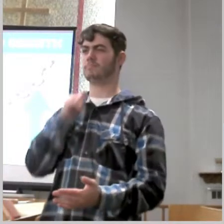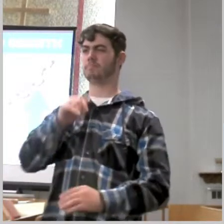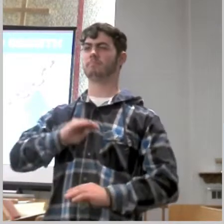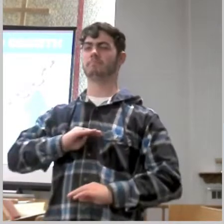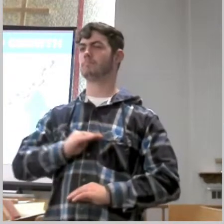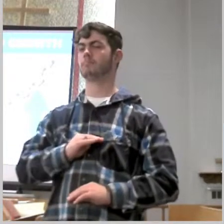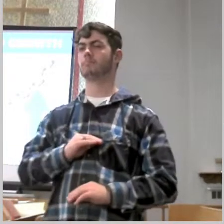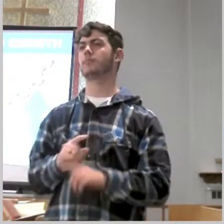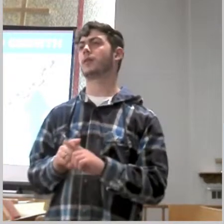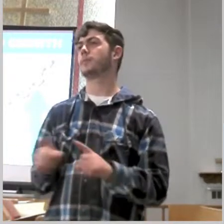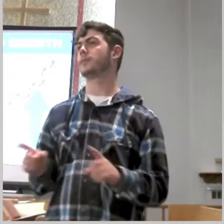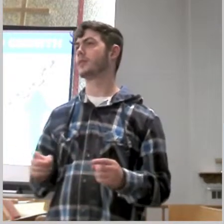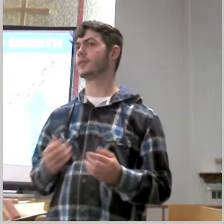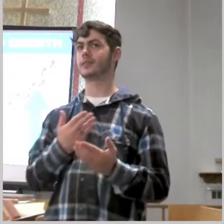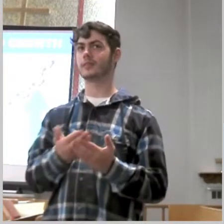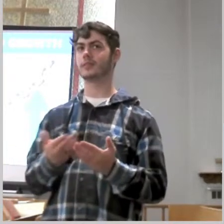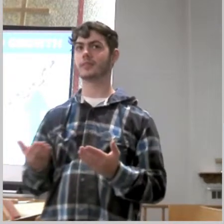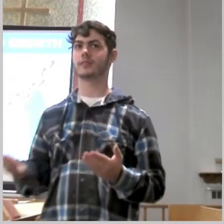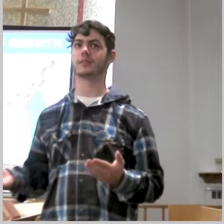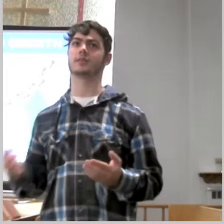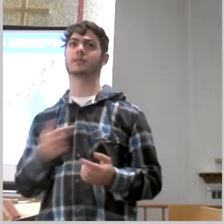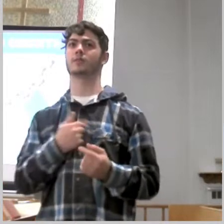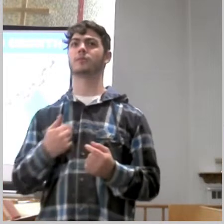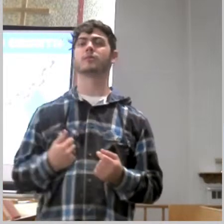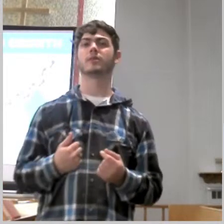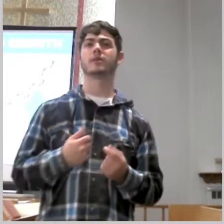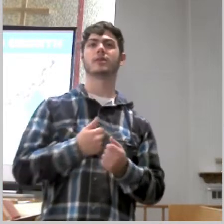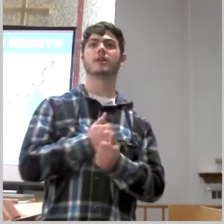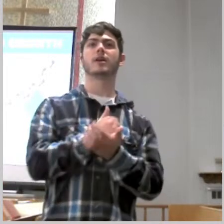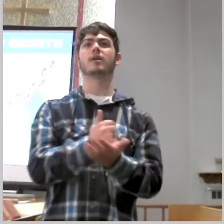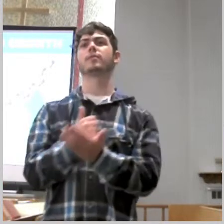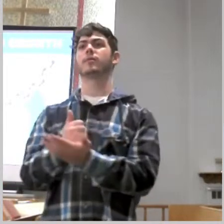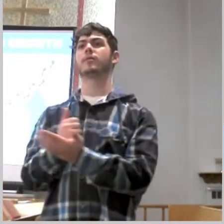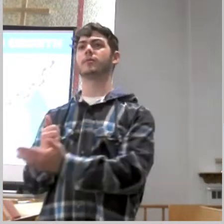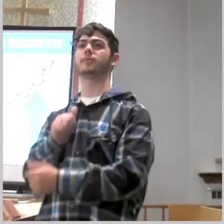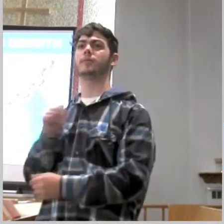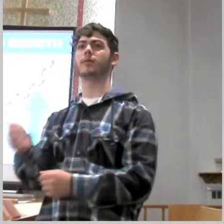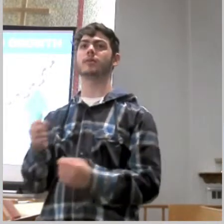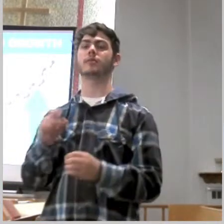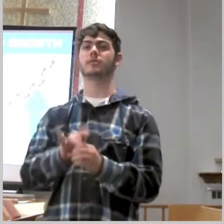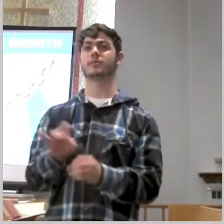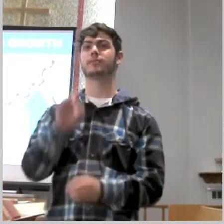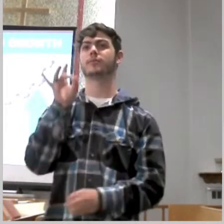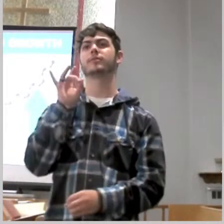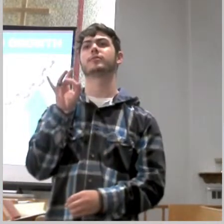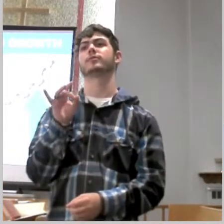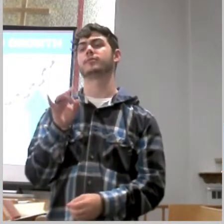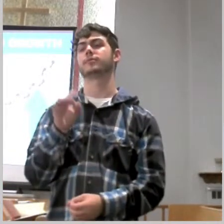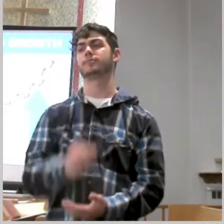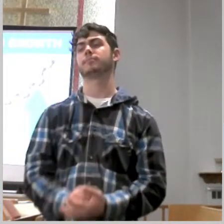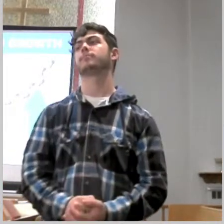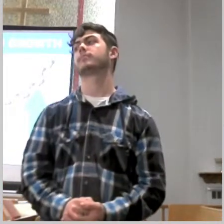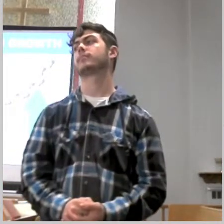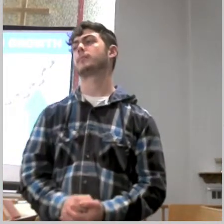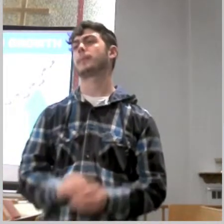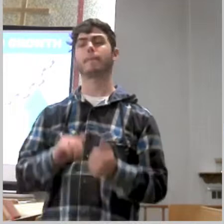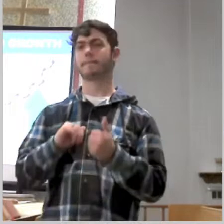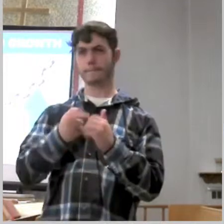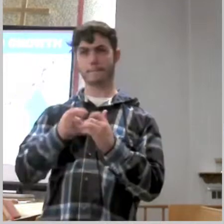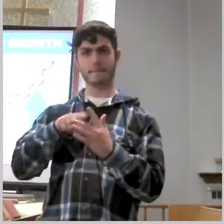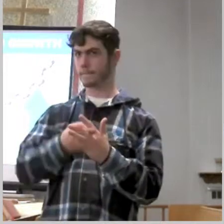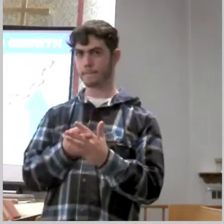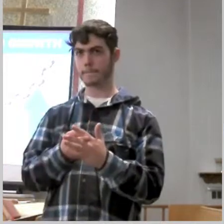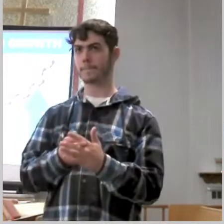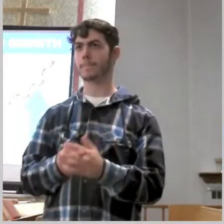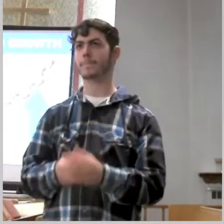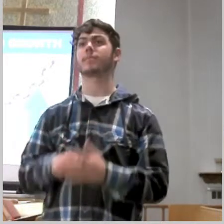we're involved in that are benefiting others in a spiritual way. And how does that step begin? It begins with the step